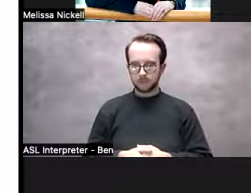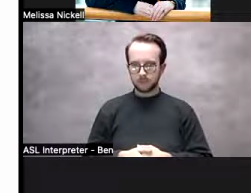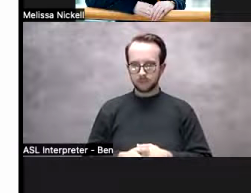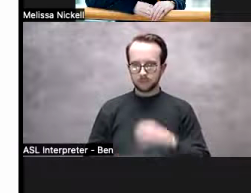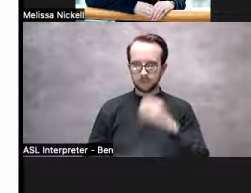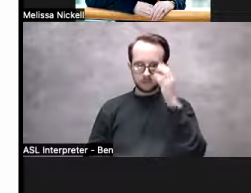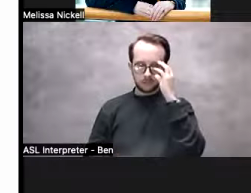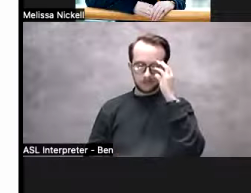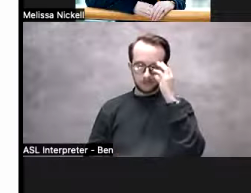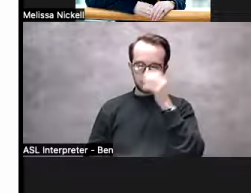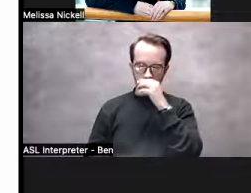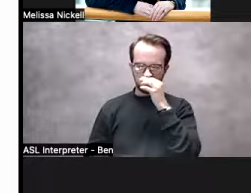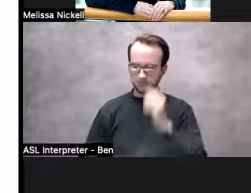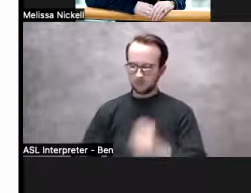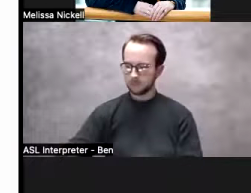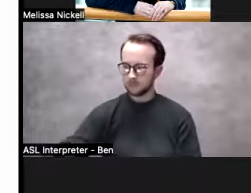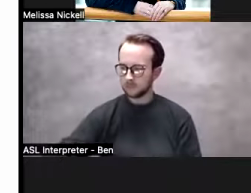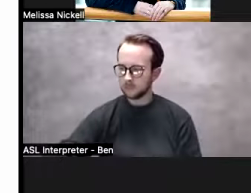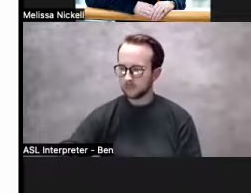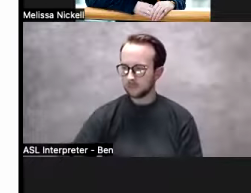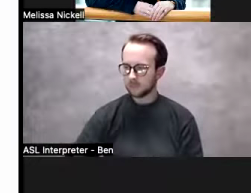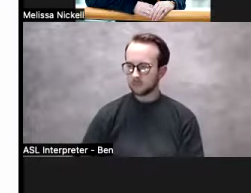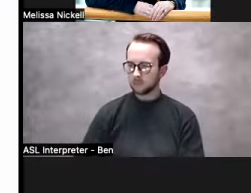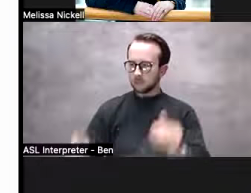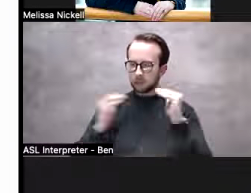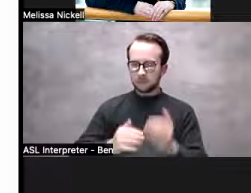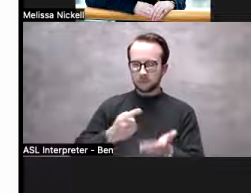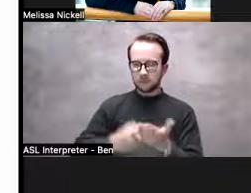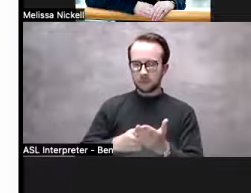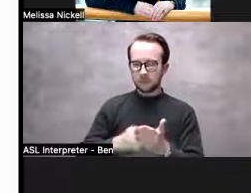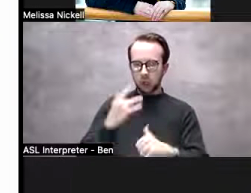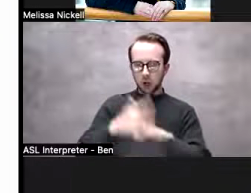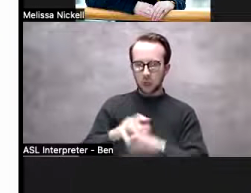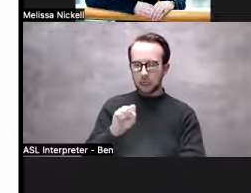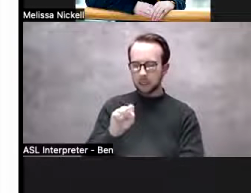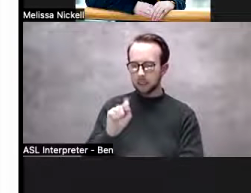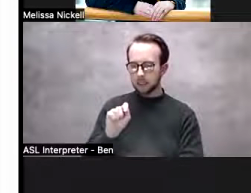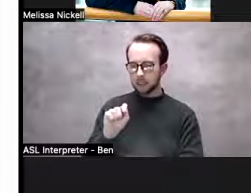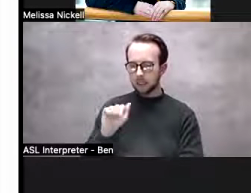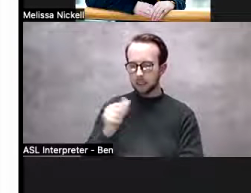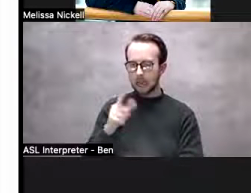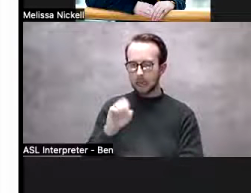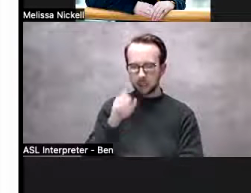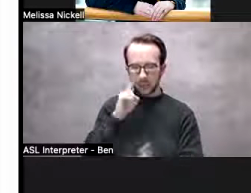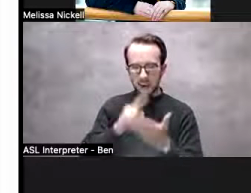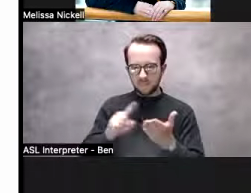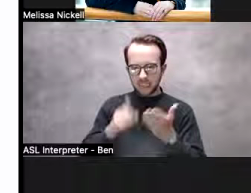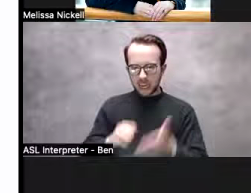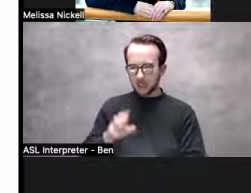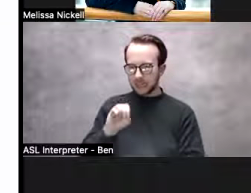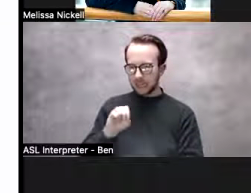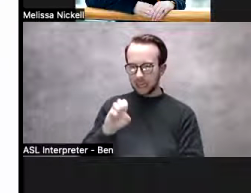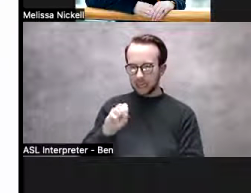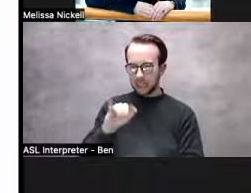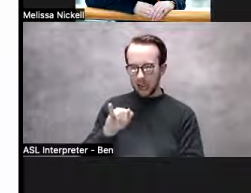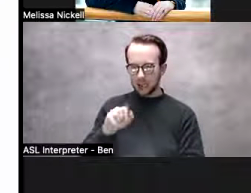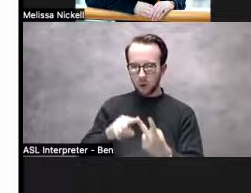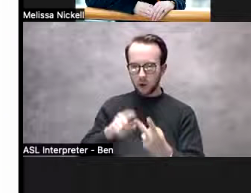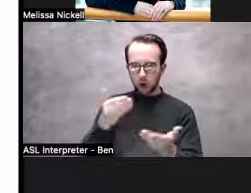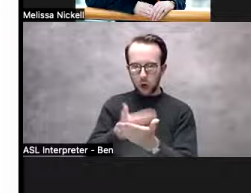Okay, I want to talk a little bit about what's called early stage investigators or new investigators, which is a benefit